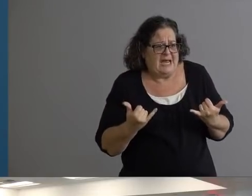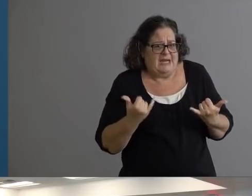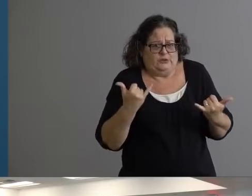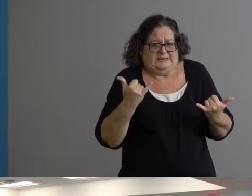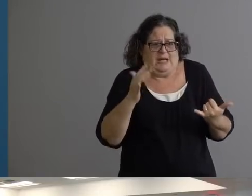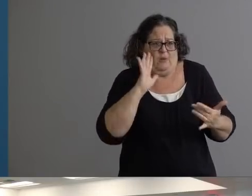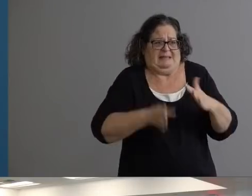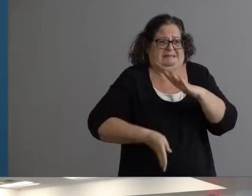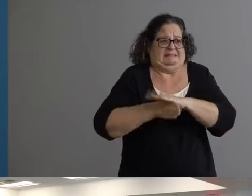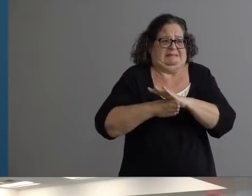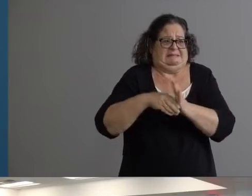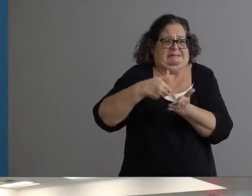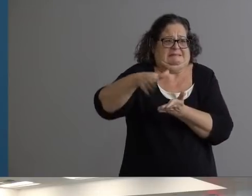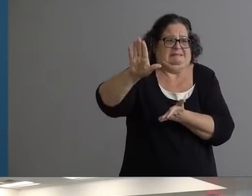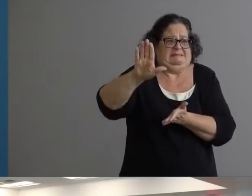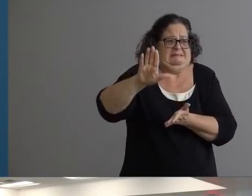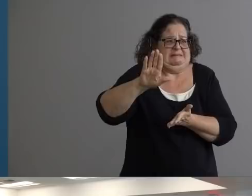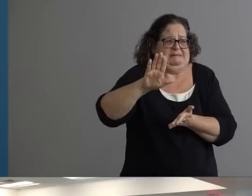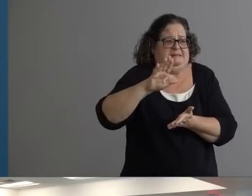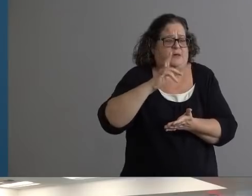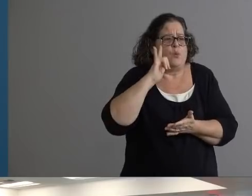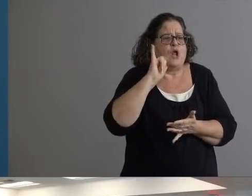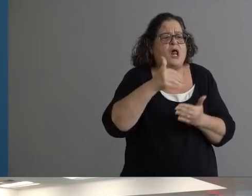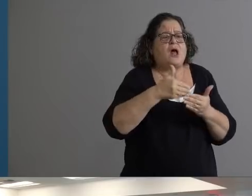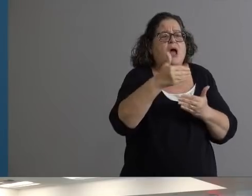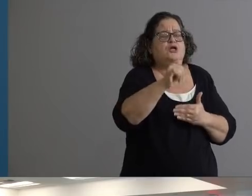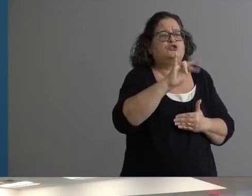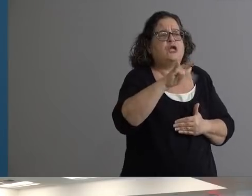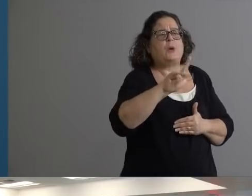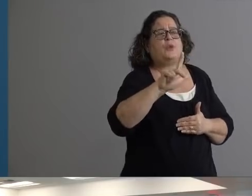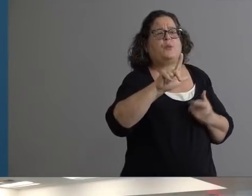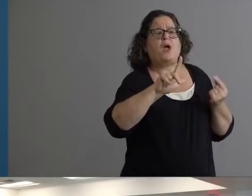July 23rd. So what can you personally do?